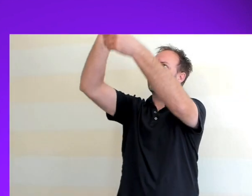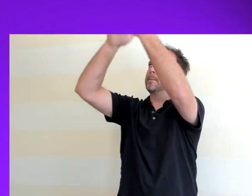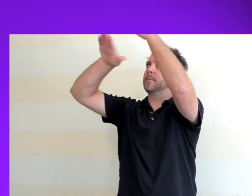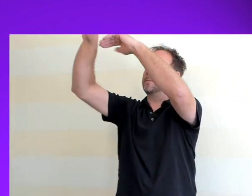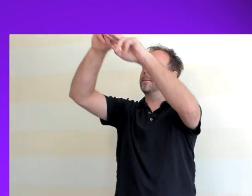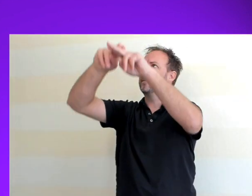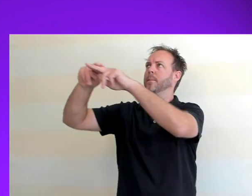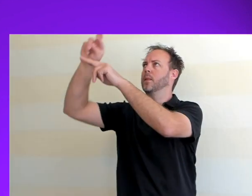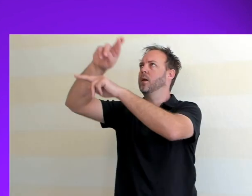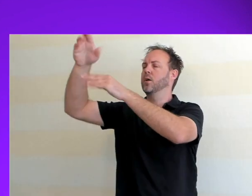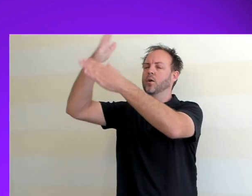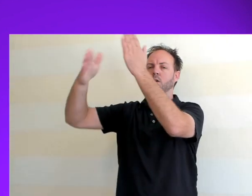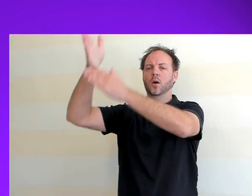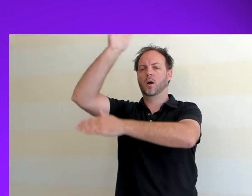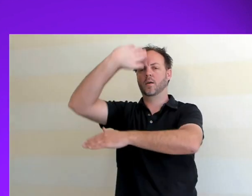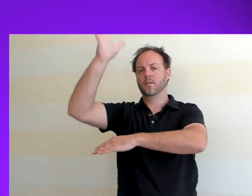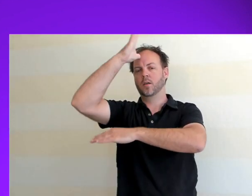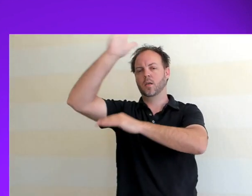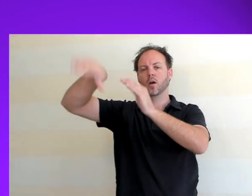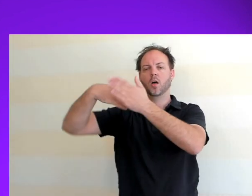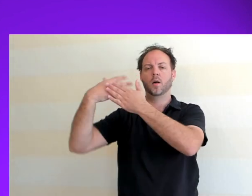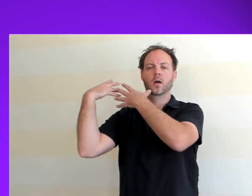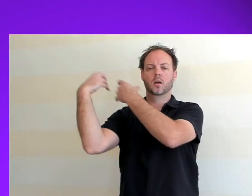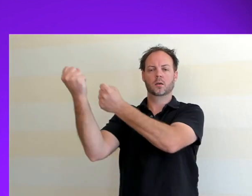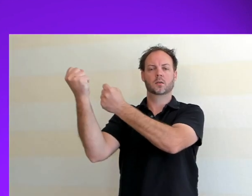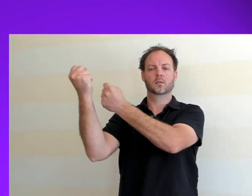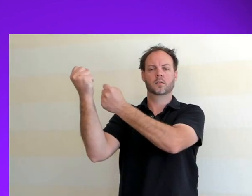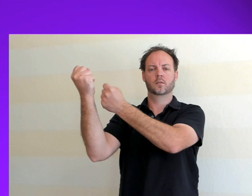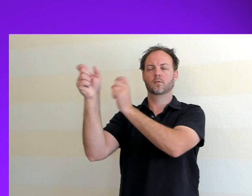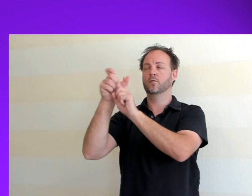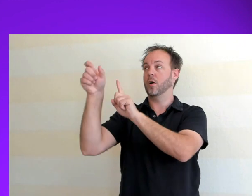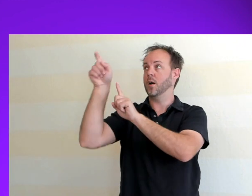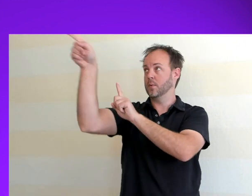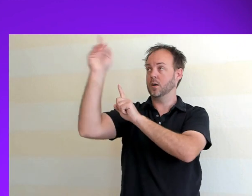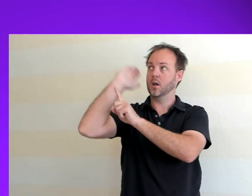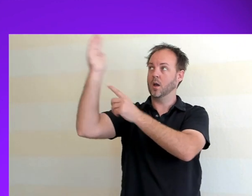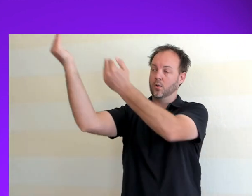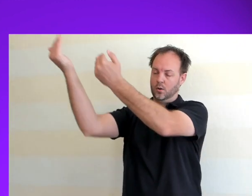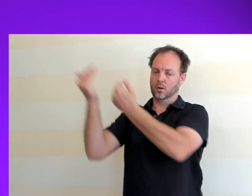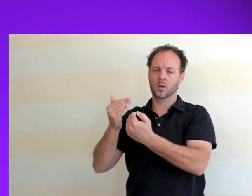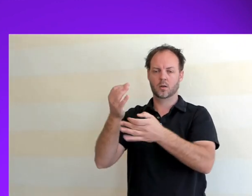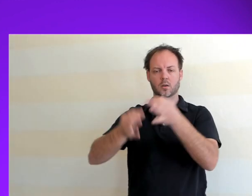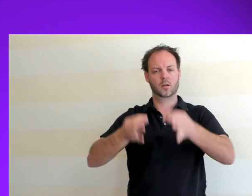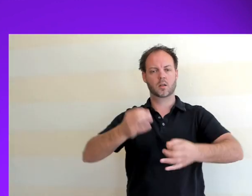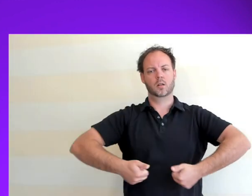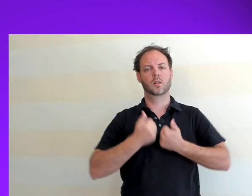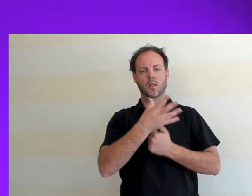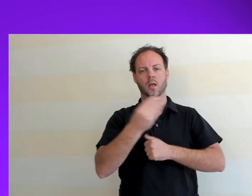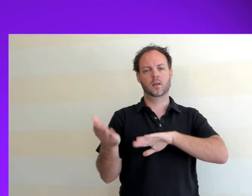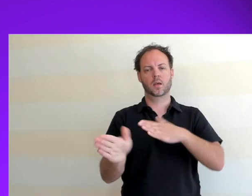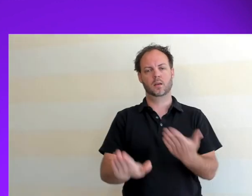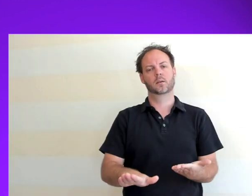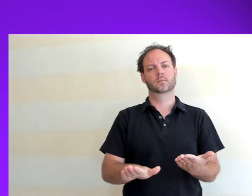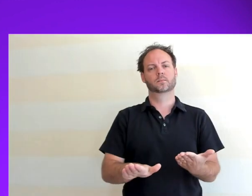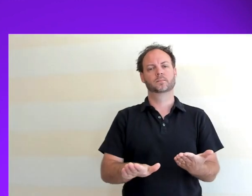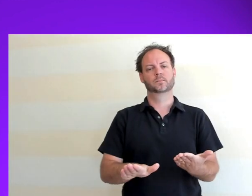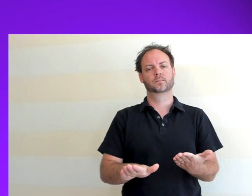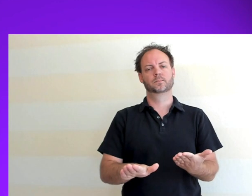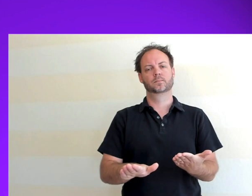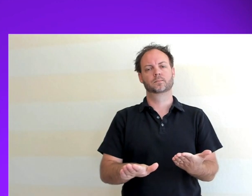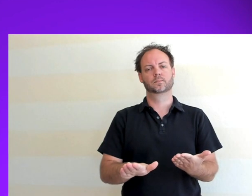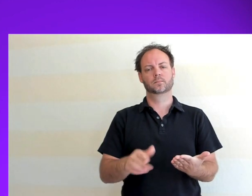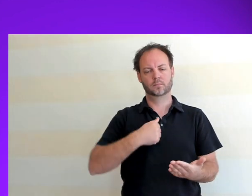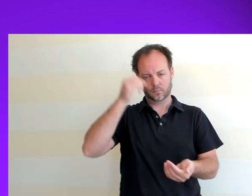heaven and sits at the right hand of God the Father Almighty. From thence he will come to judge the living and the